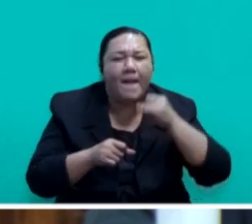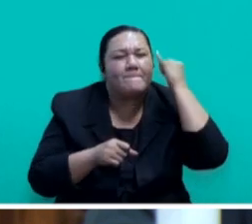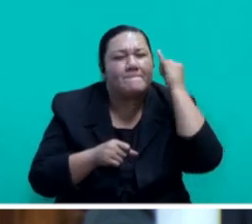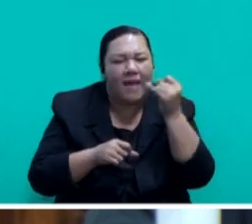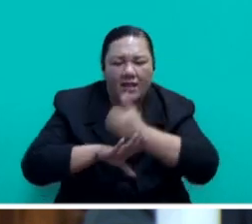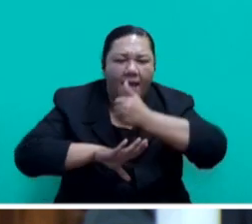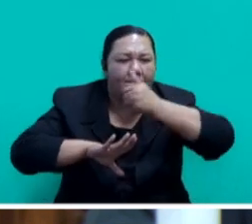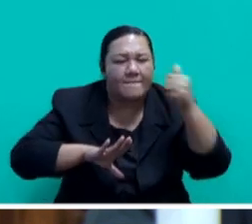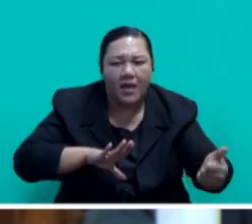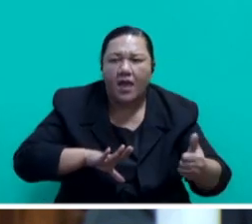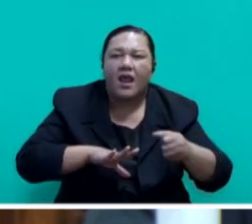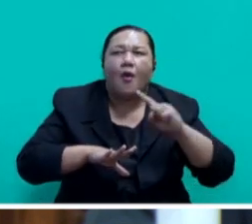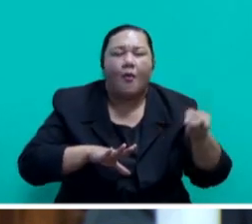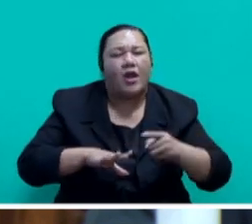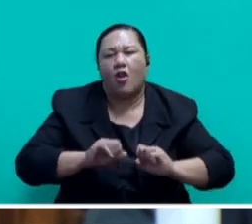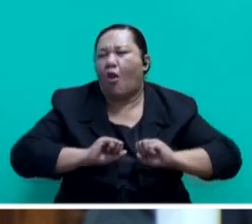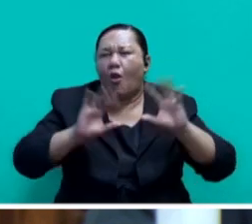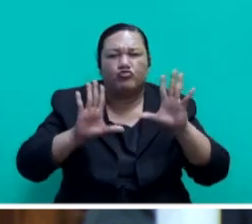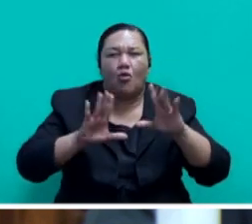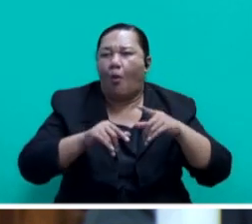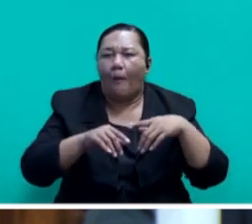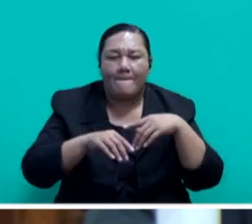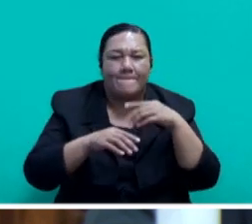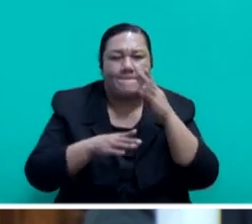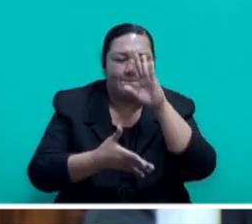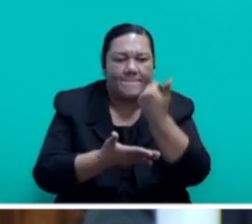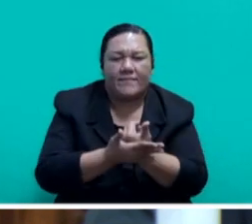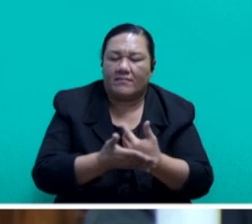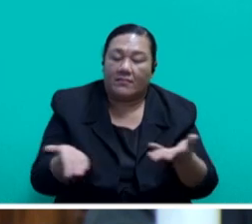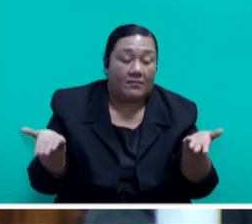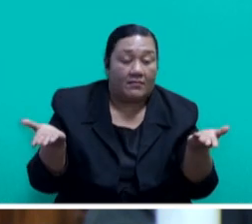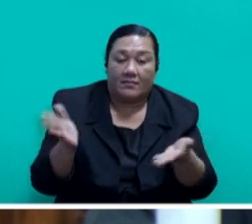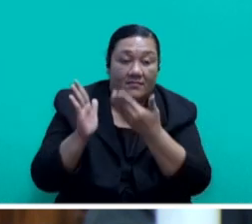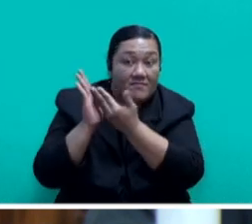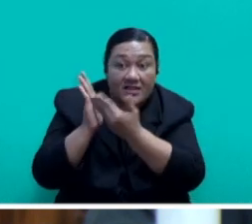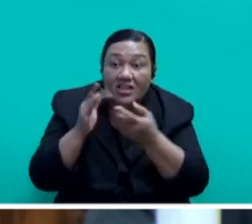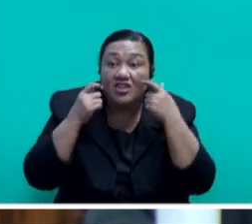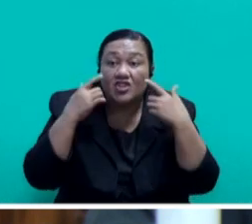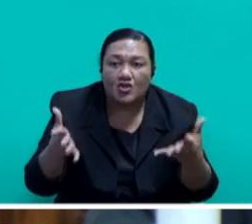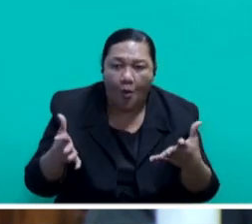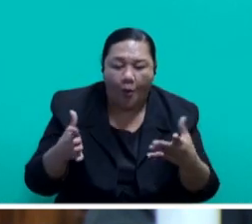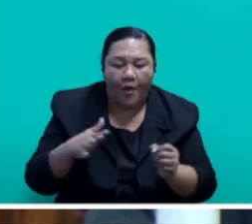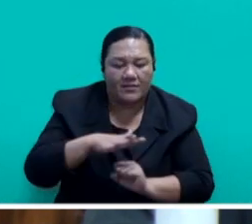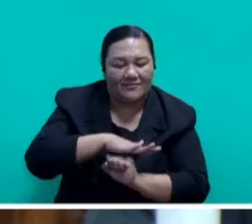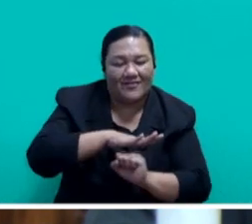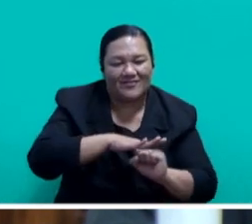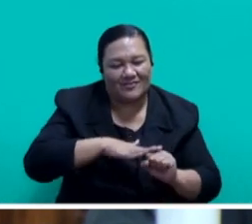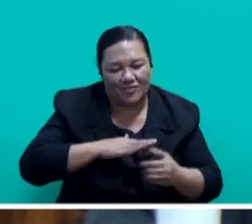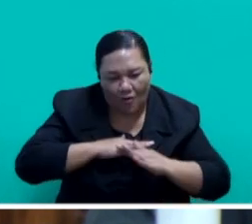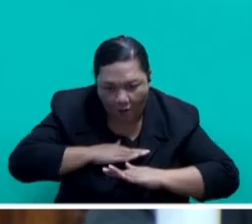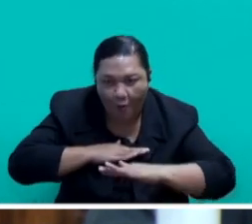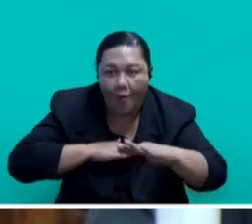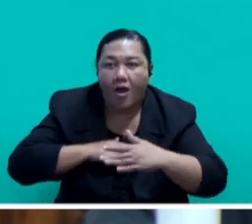hope. This budget goes beyond addressing immediate needs. It lays a groundwork for instilling hope